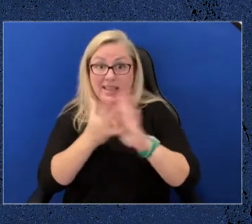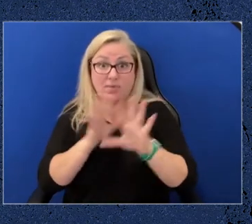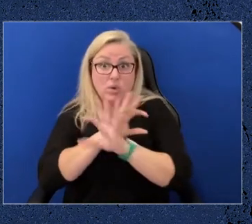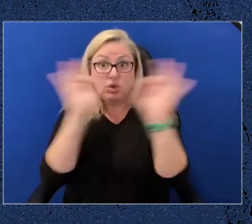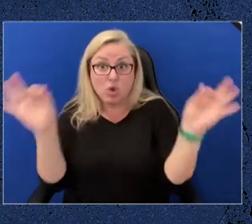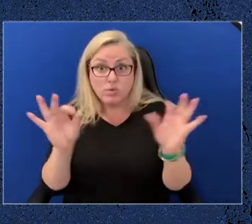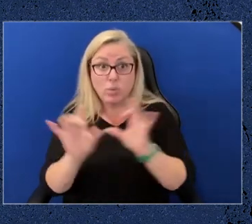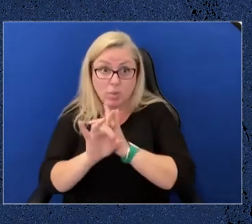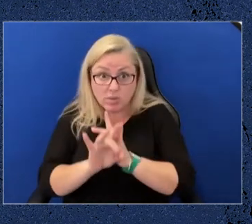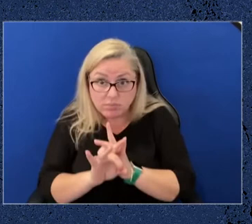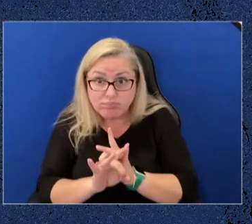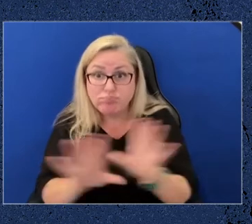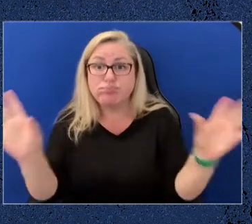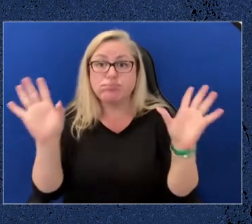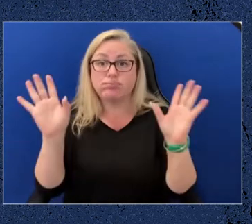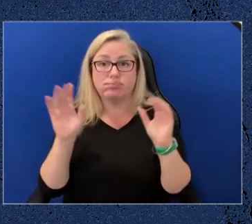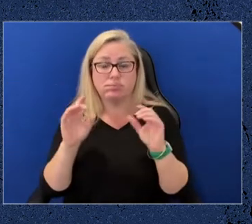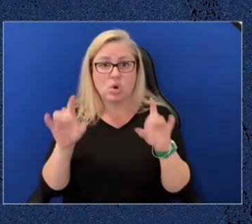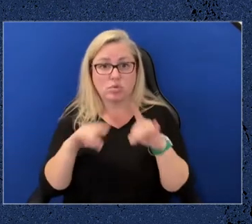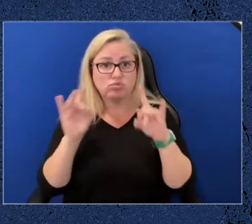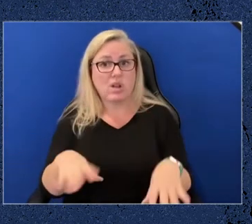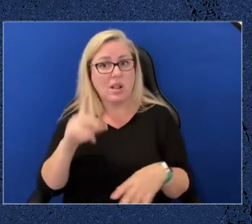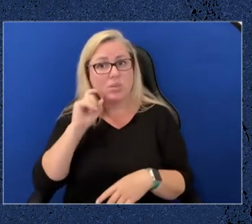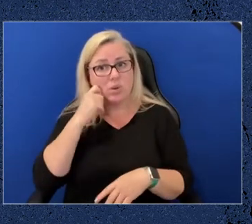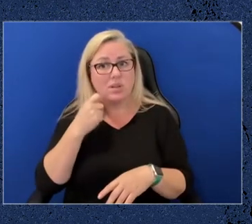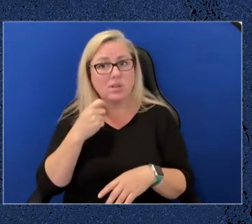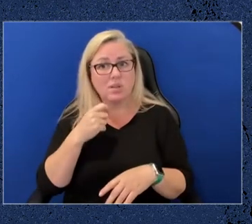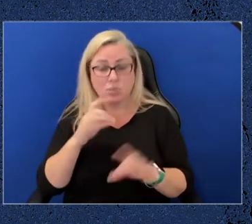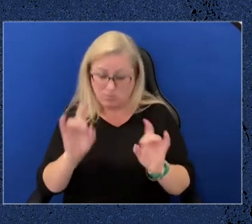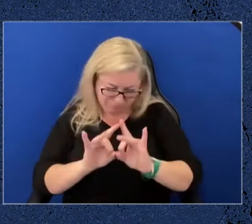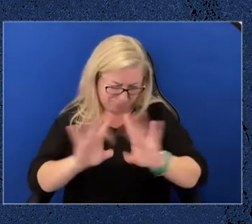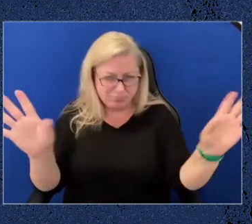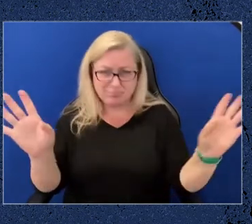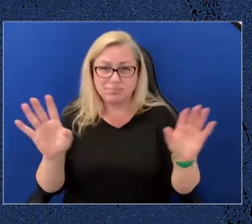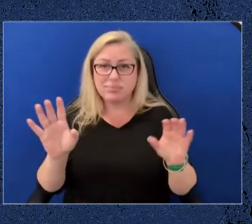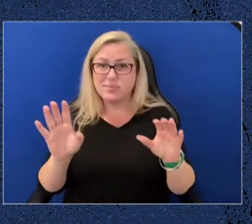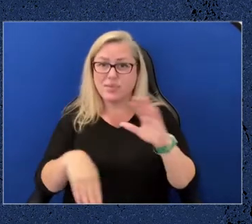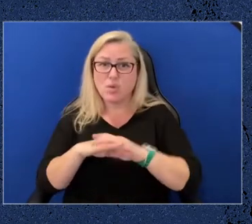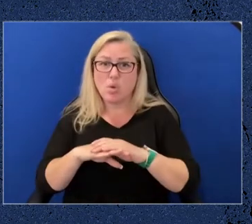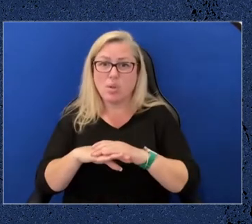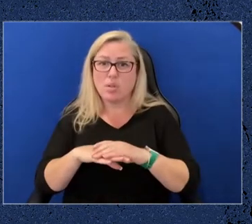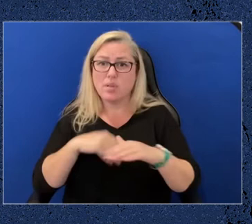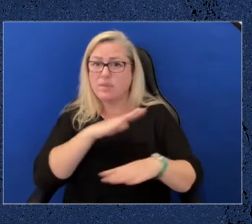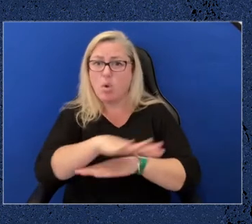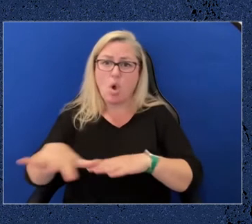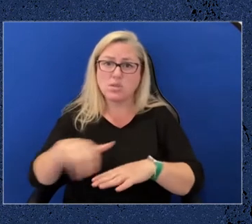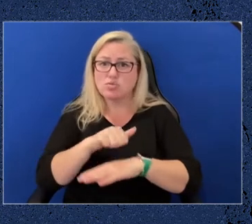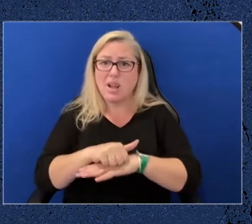Well, it is in the ground, but, you know, we're going to make it, you know, destroy it completely. So that's I think, is the take-home